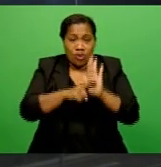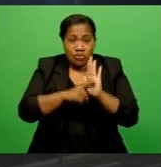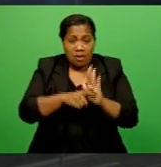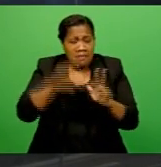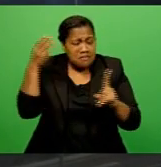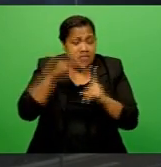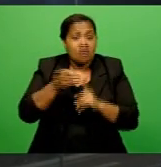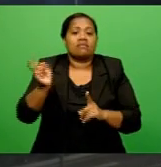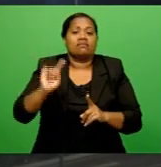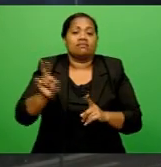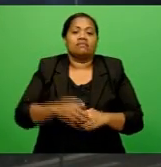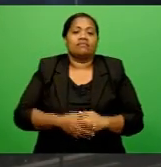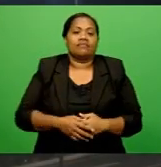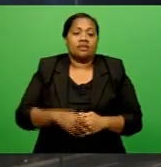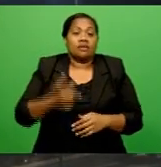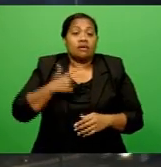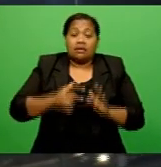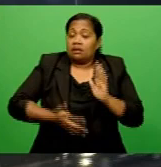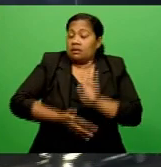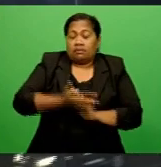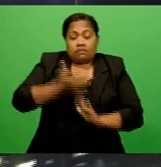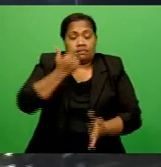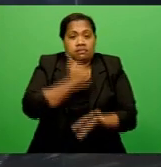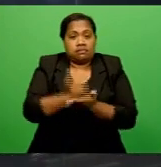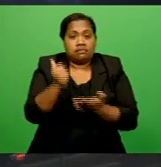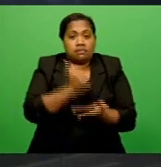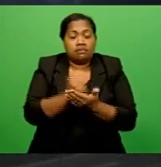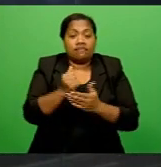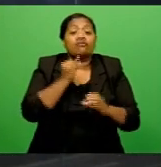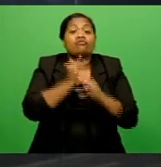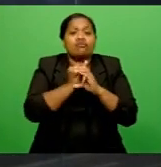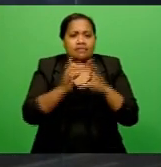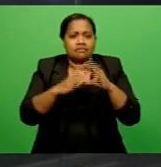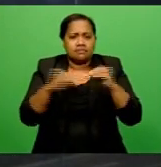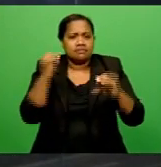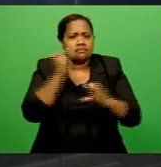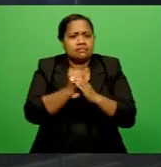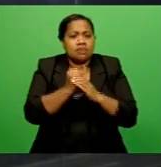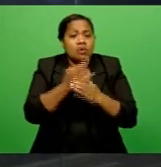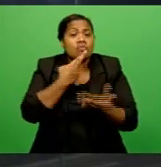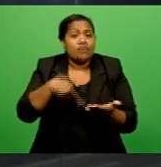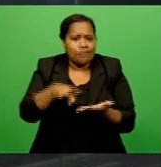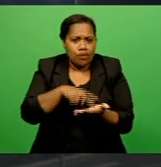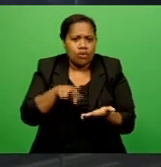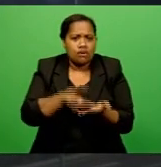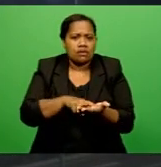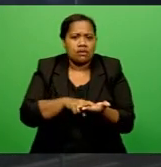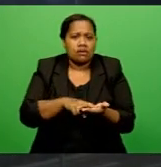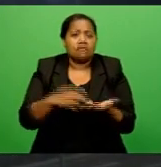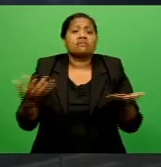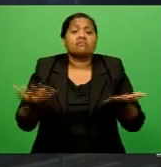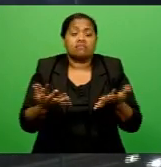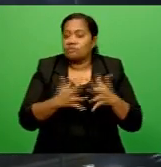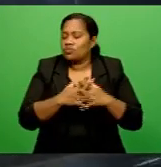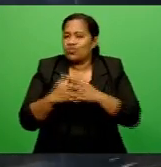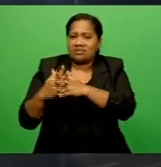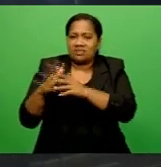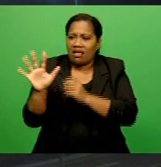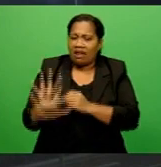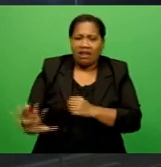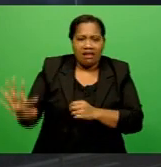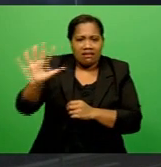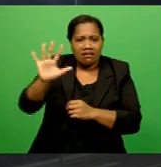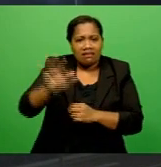that the high number of sexual crimes reported was from the Western Division. Now, with their